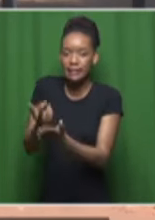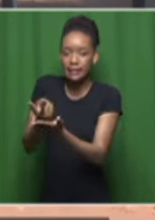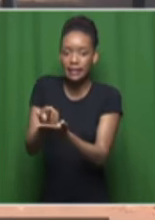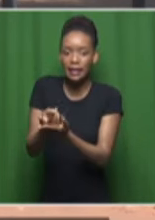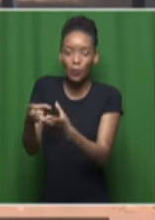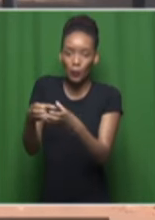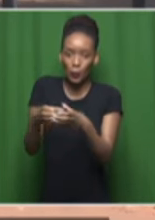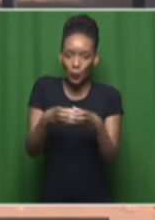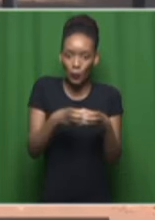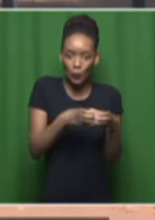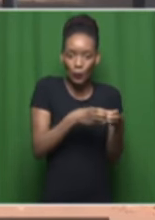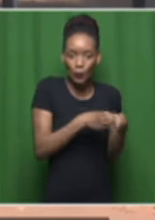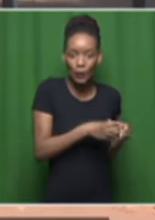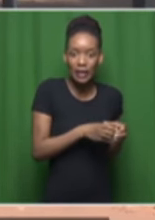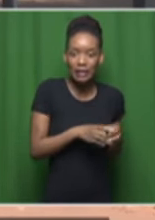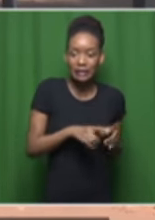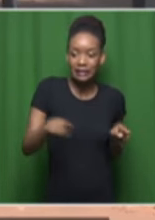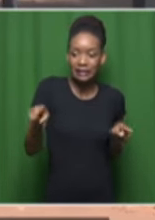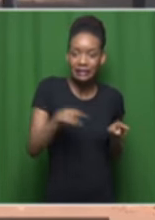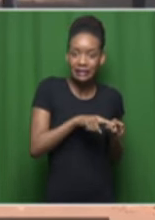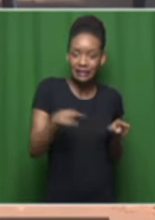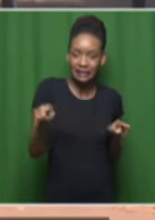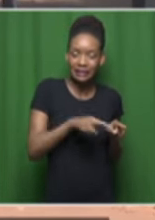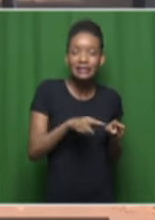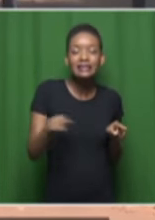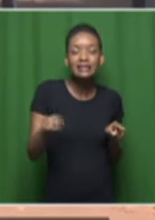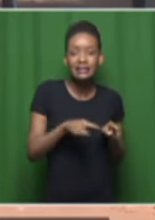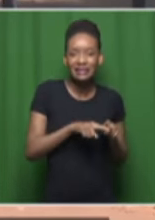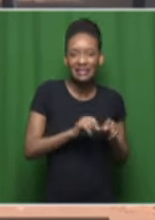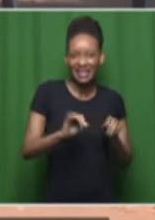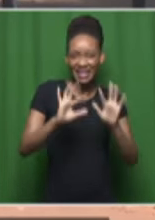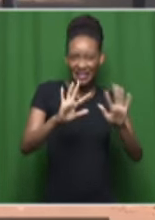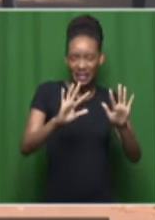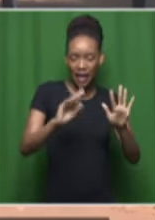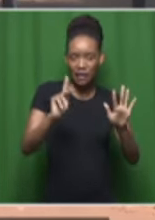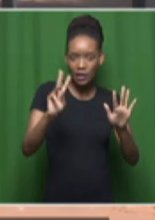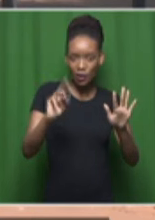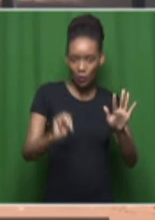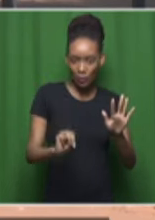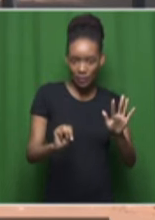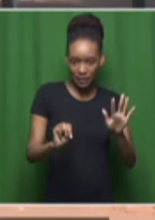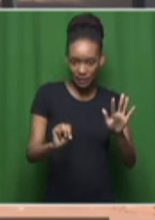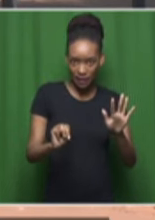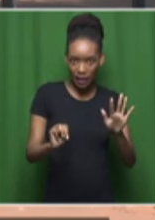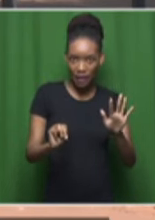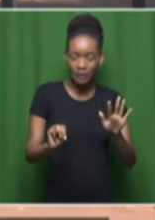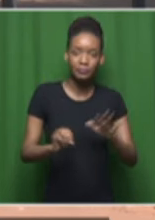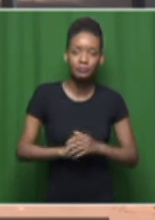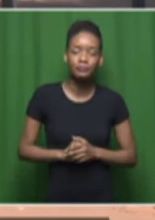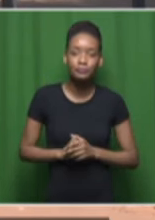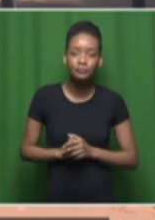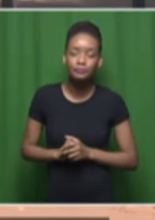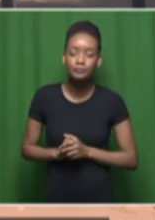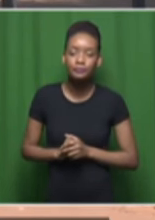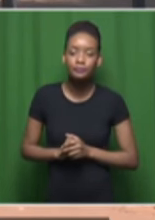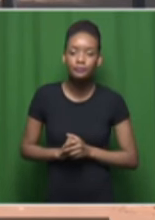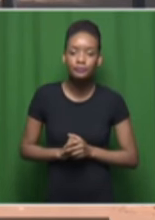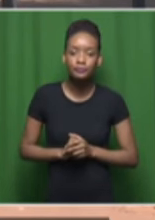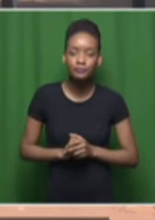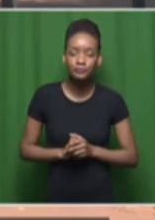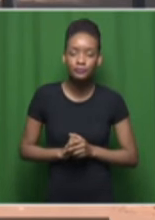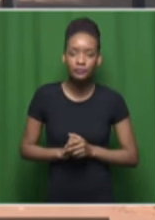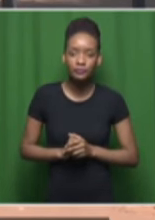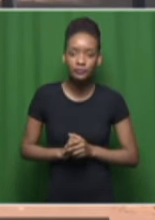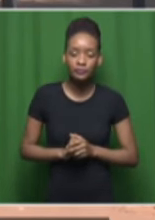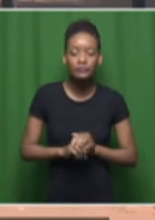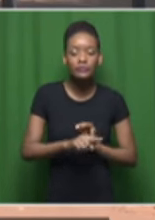to Prince Mangosuthu Buthelezi's home, which is 10 kilometers away at the Kwaphindangene residence in the